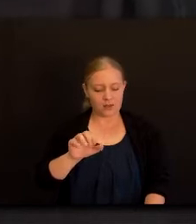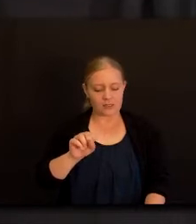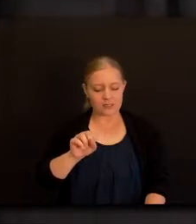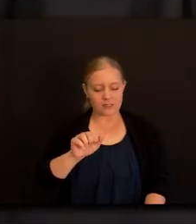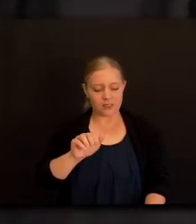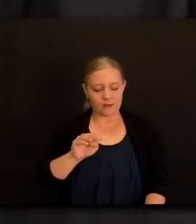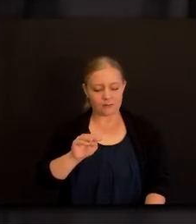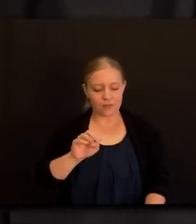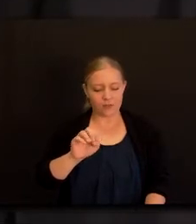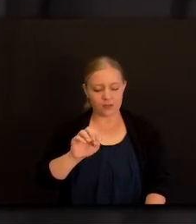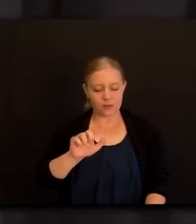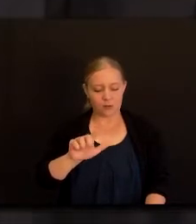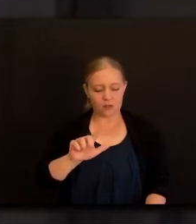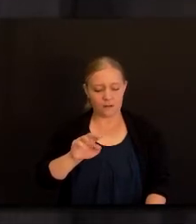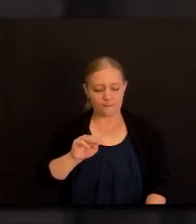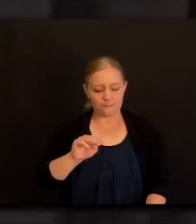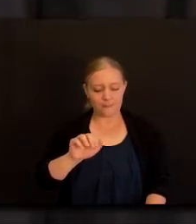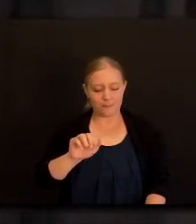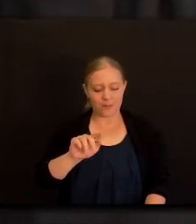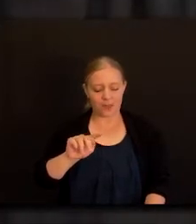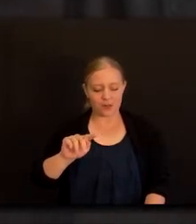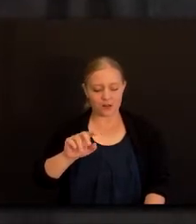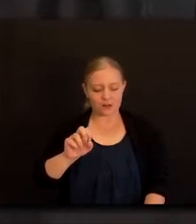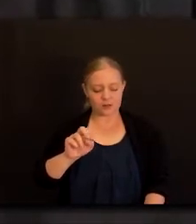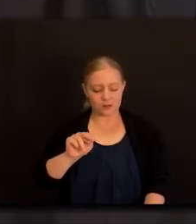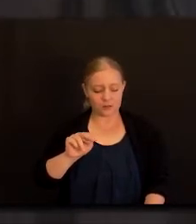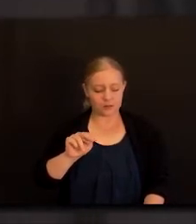Samuel James Mattson.